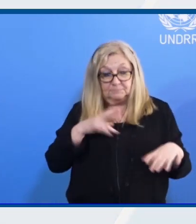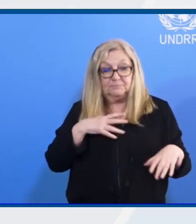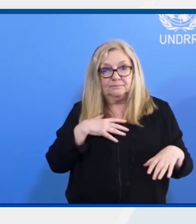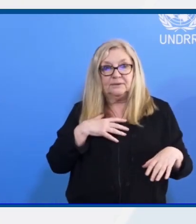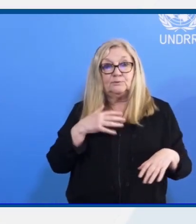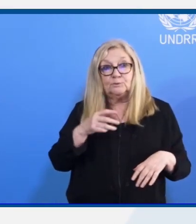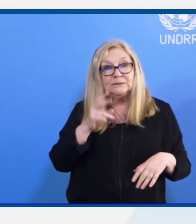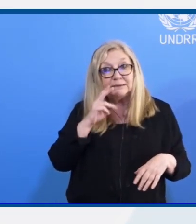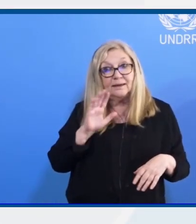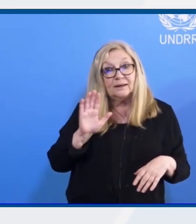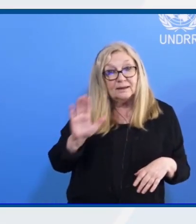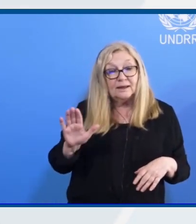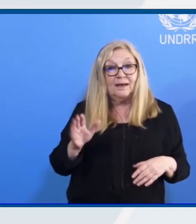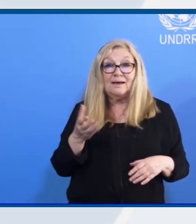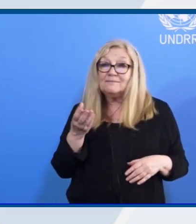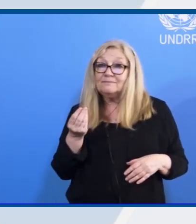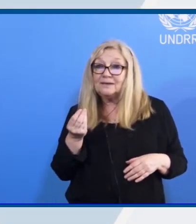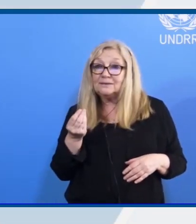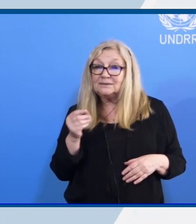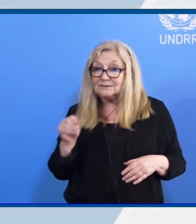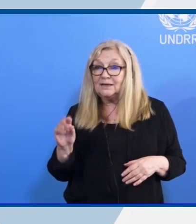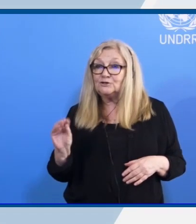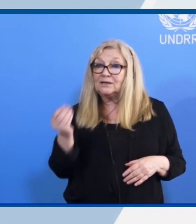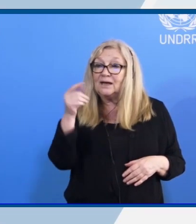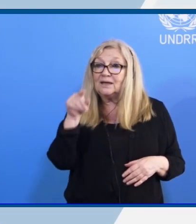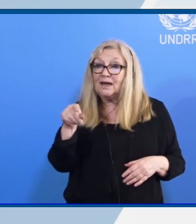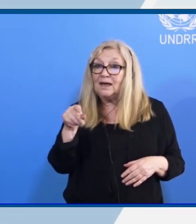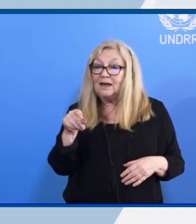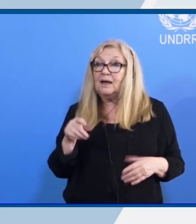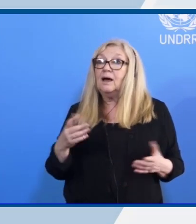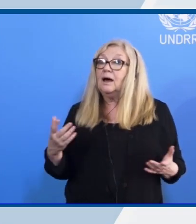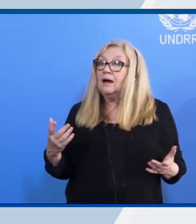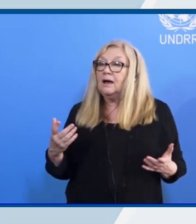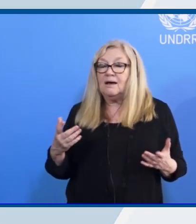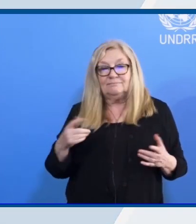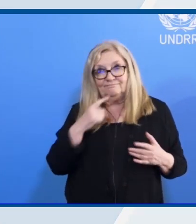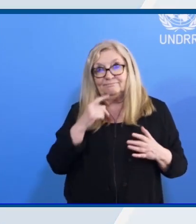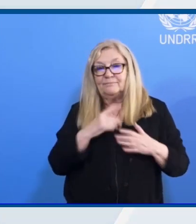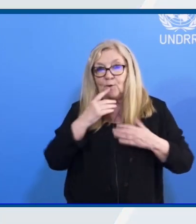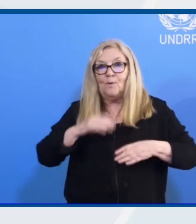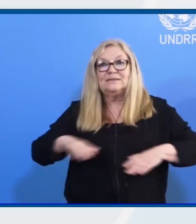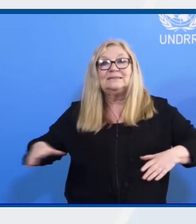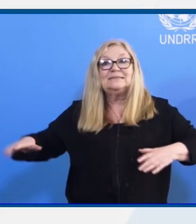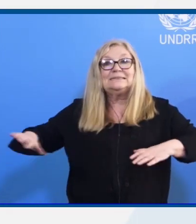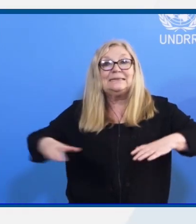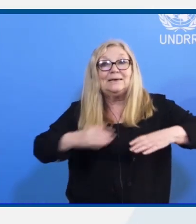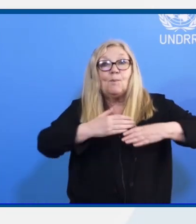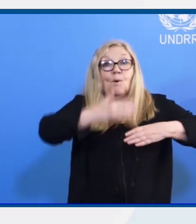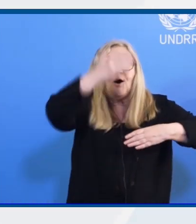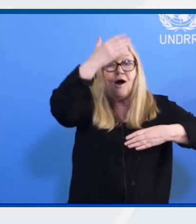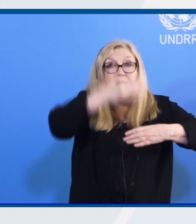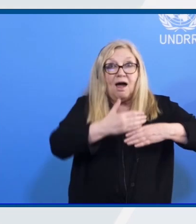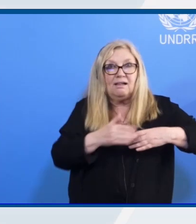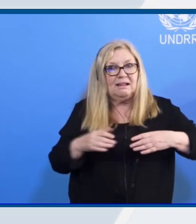When we look at the finances in Jakarta, the climate finance flows to the giant seawall mostly, although it's a controversial project, it's been shut